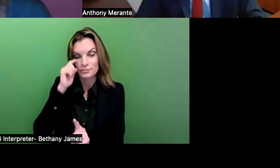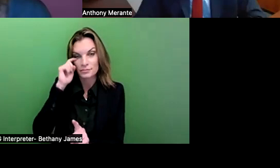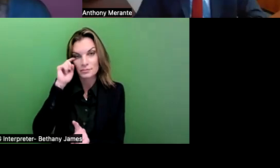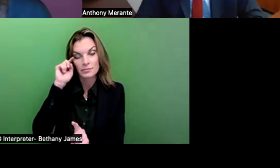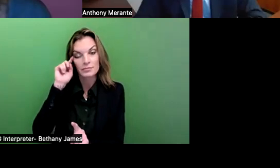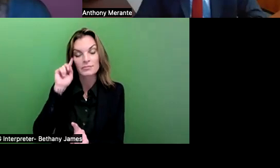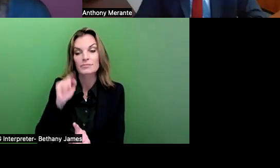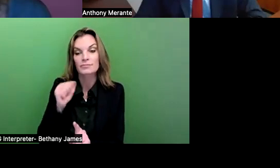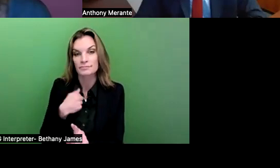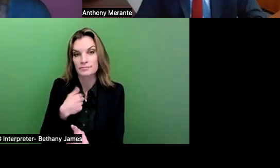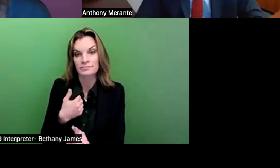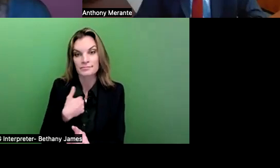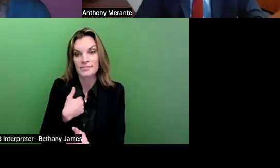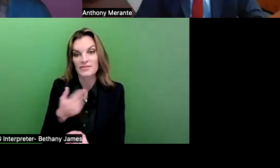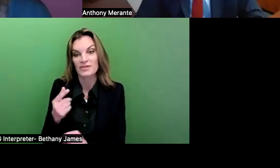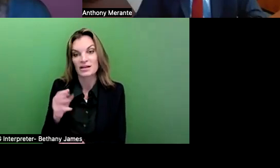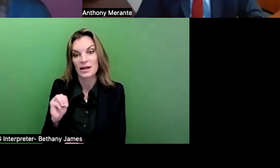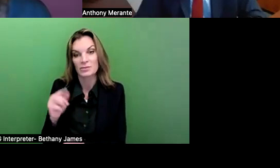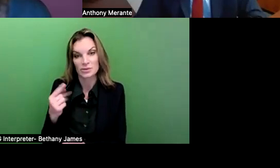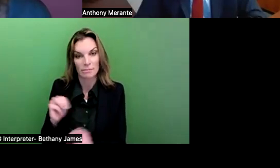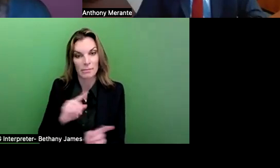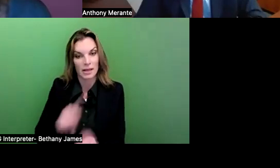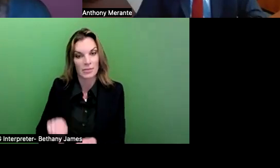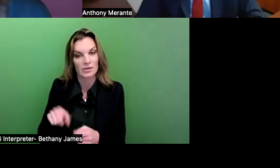able to do that. We have MGM coming to Yonkers,